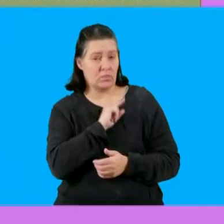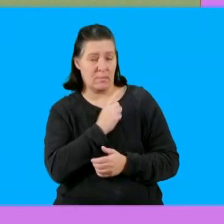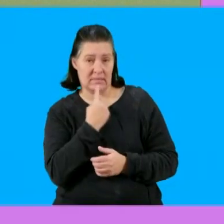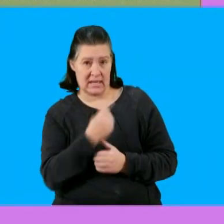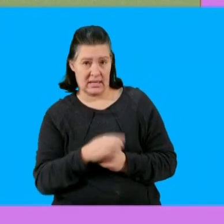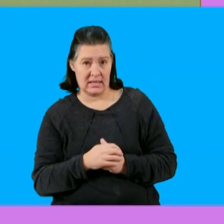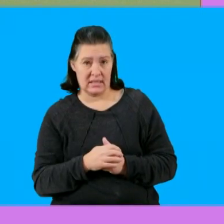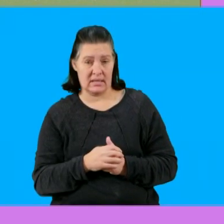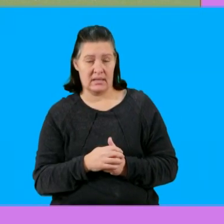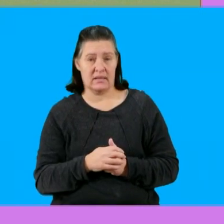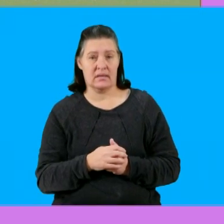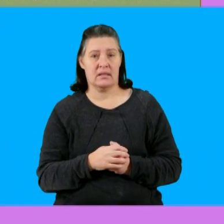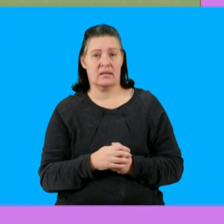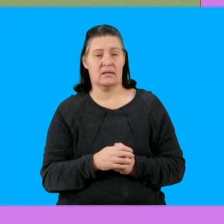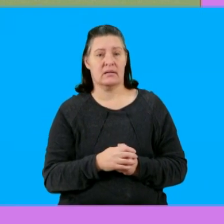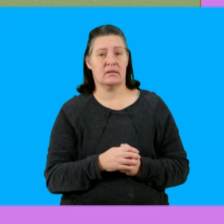I'll say